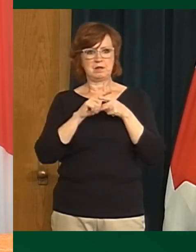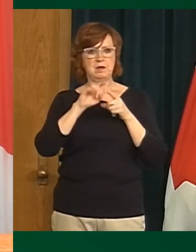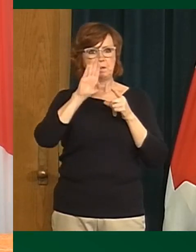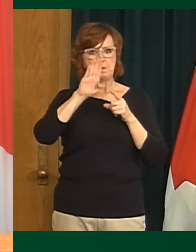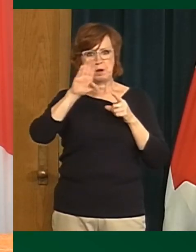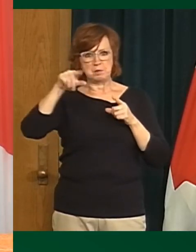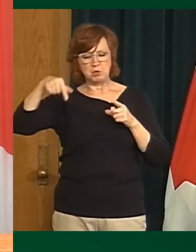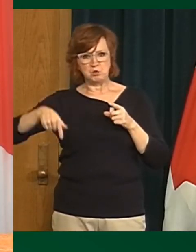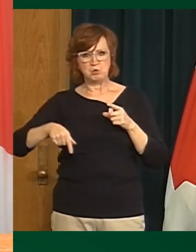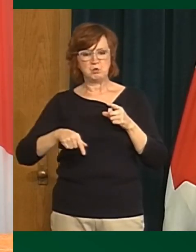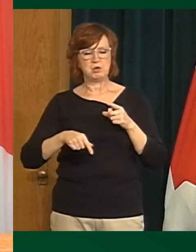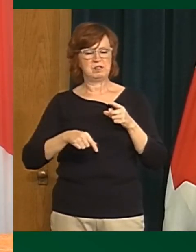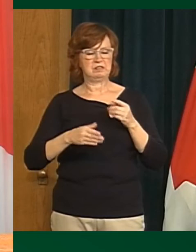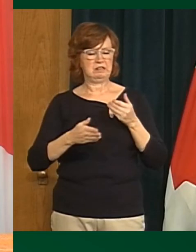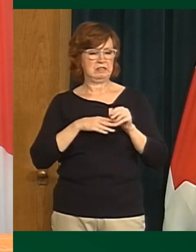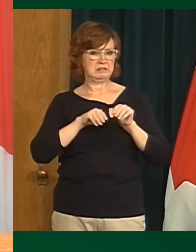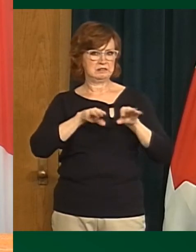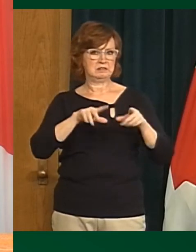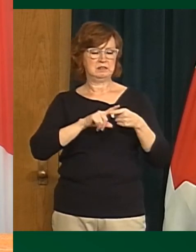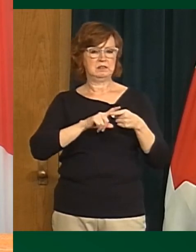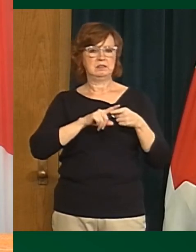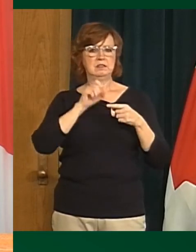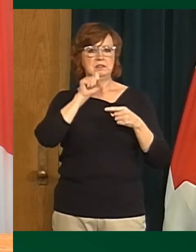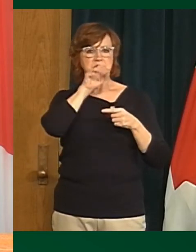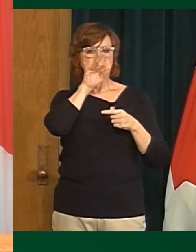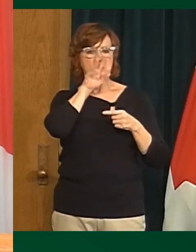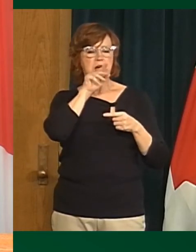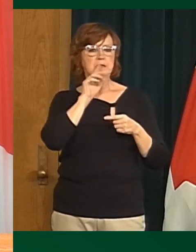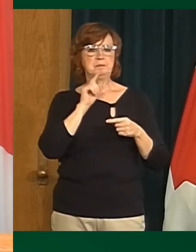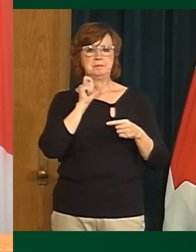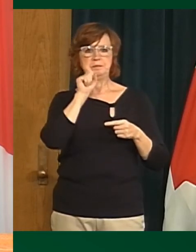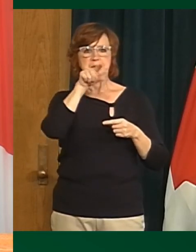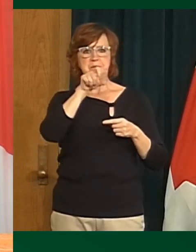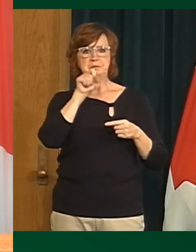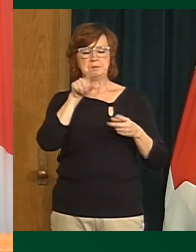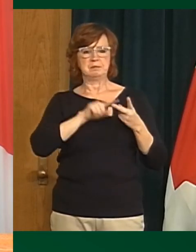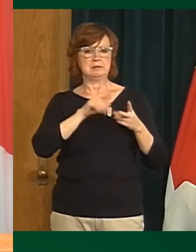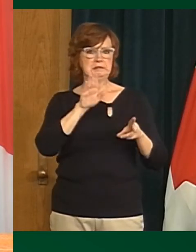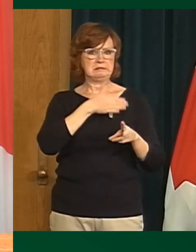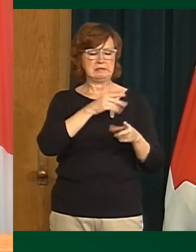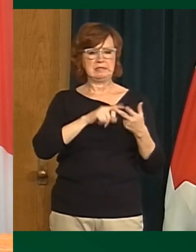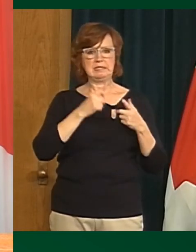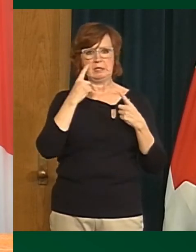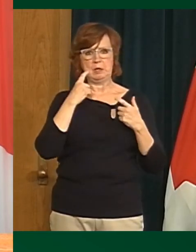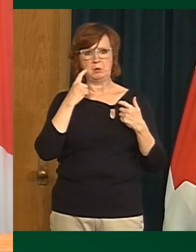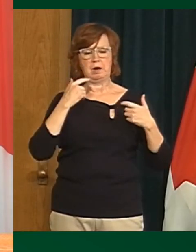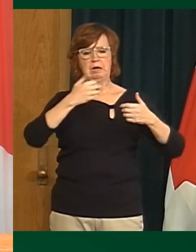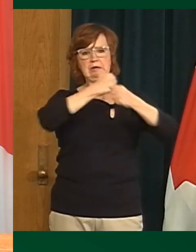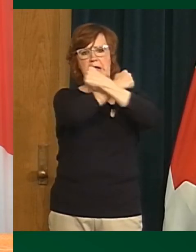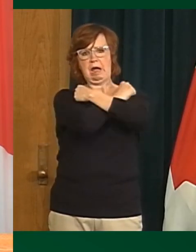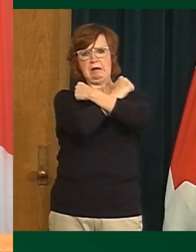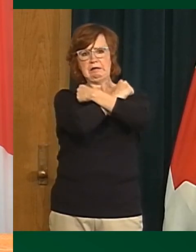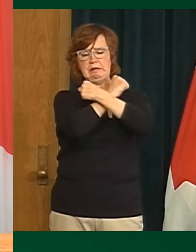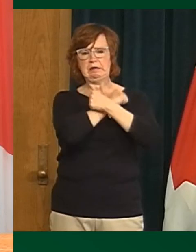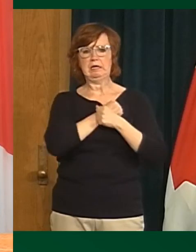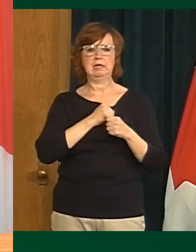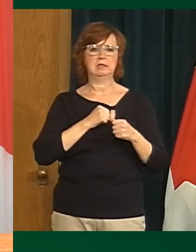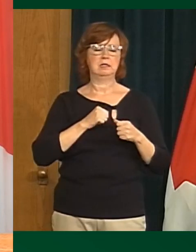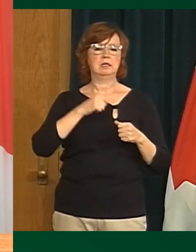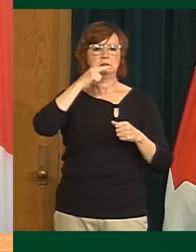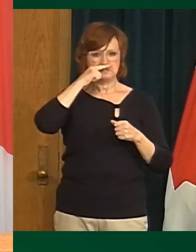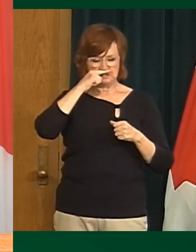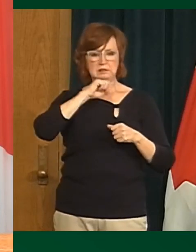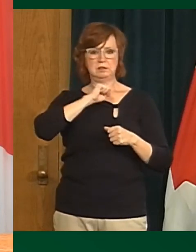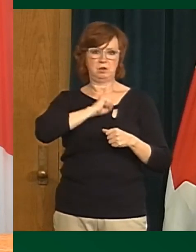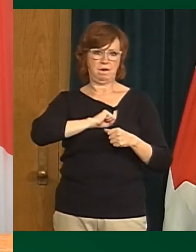Transmission is droplet through coughing, sneezing, or talking, or singing, or crying and hugging. And whenever there